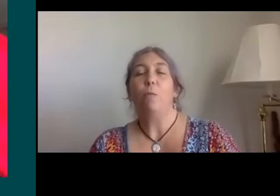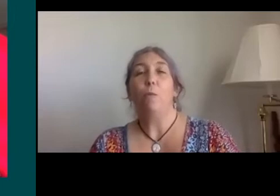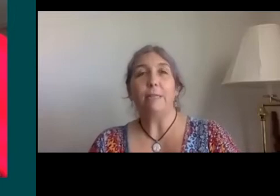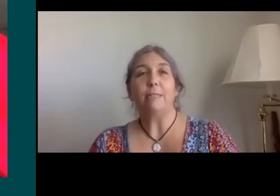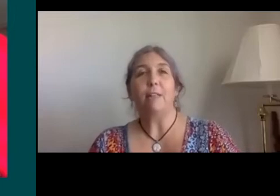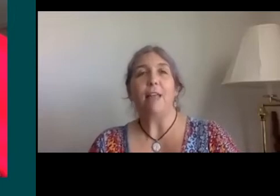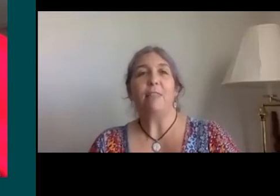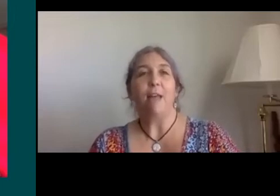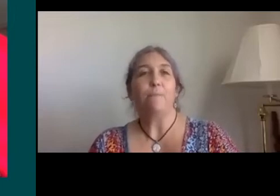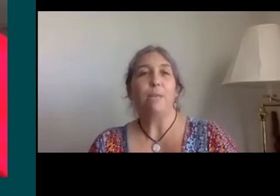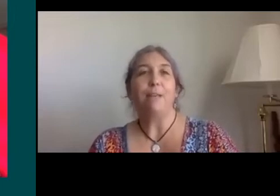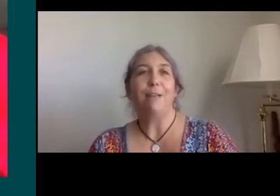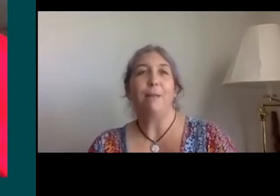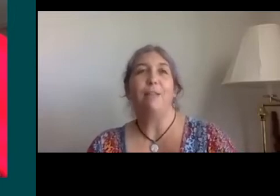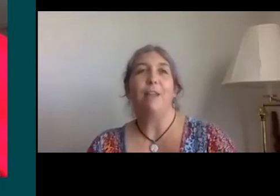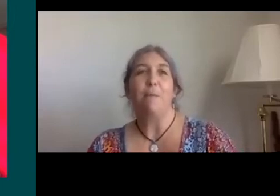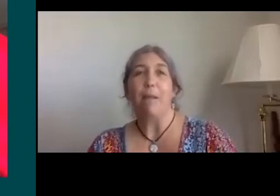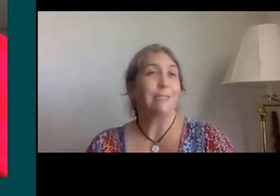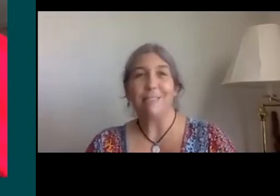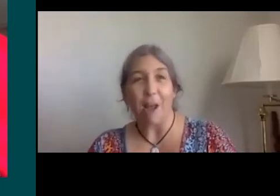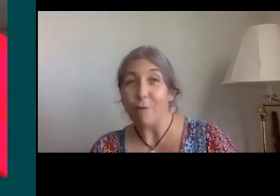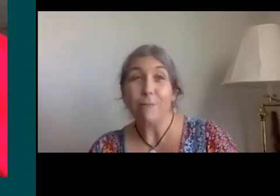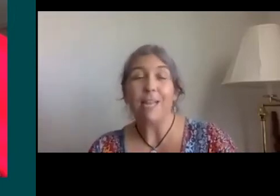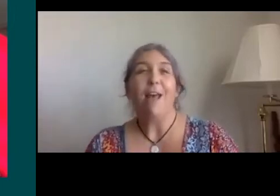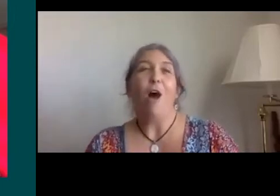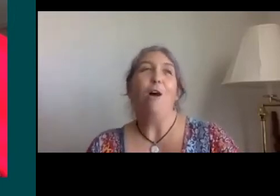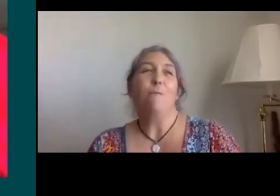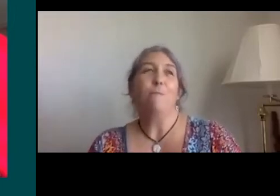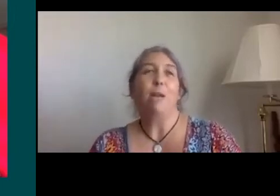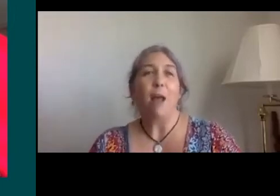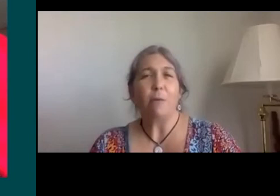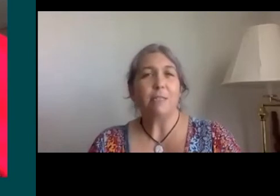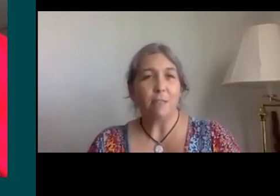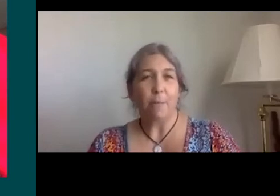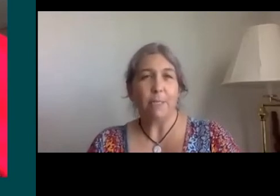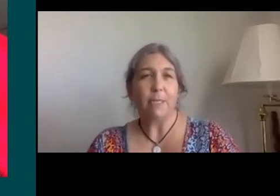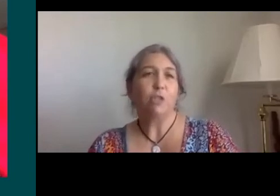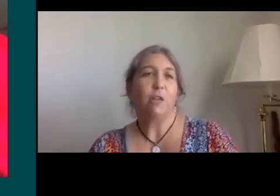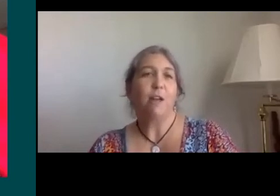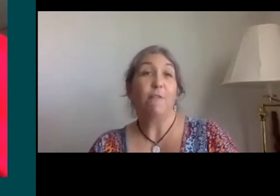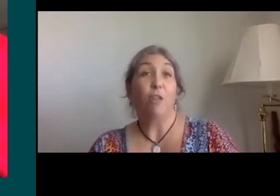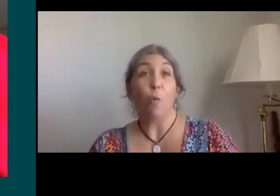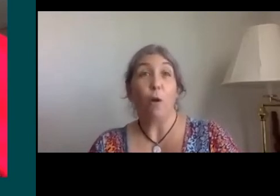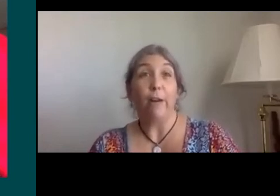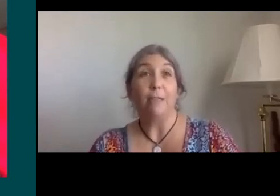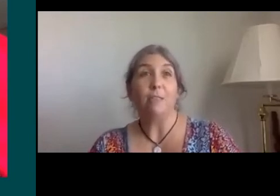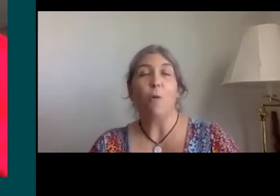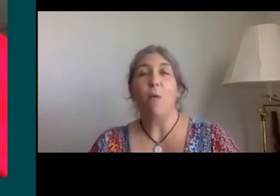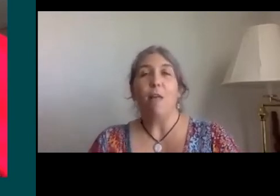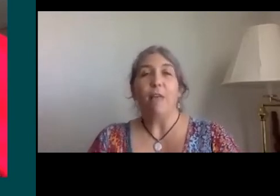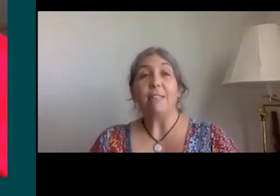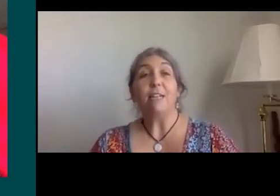were willing to let them be their messy selves, but I was still in a position of authority.